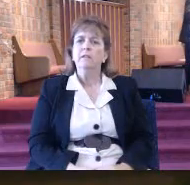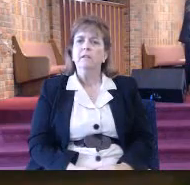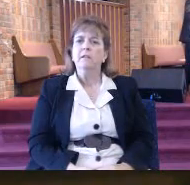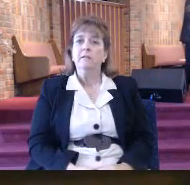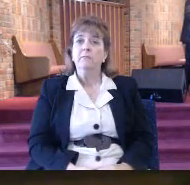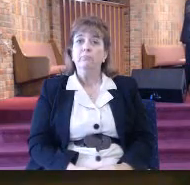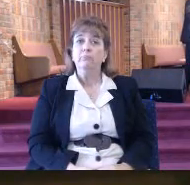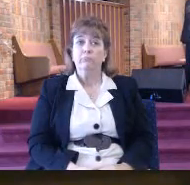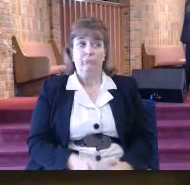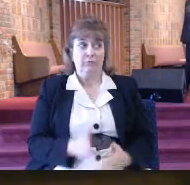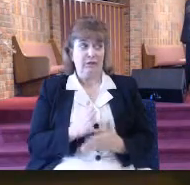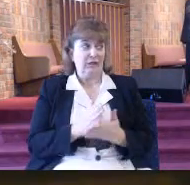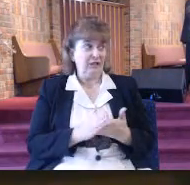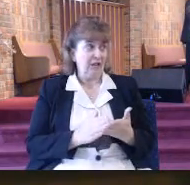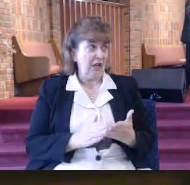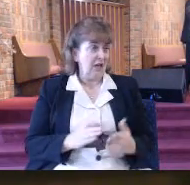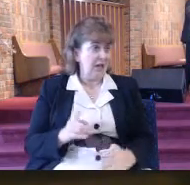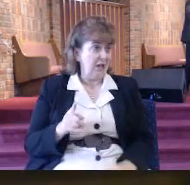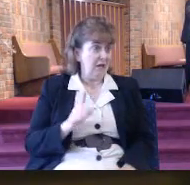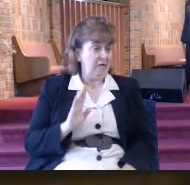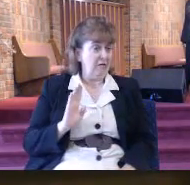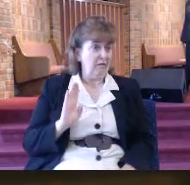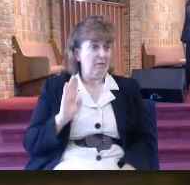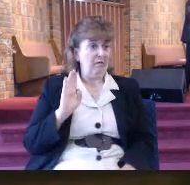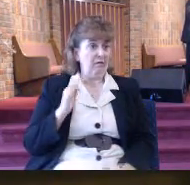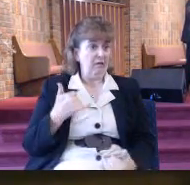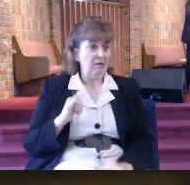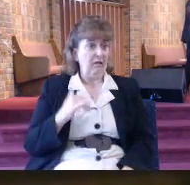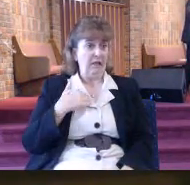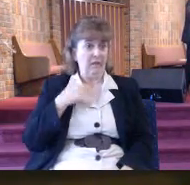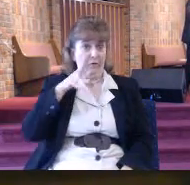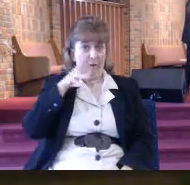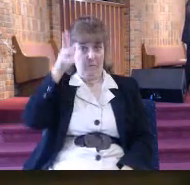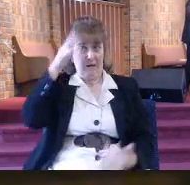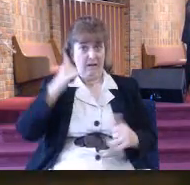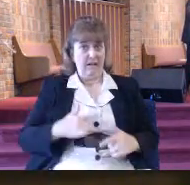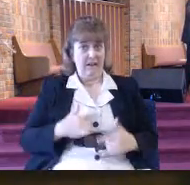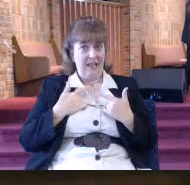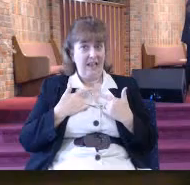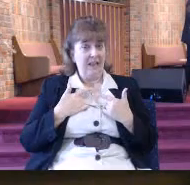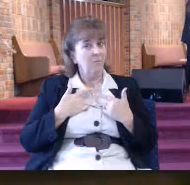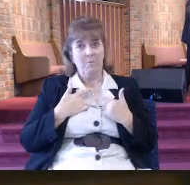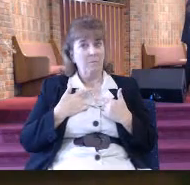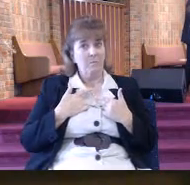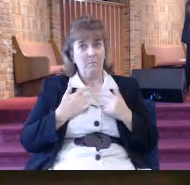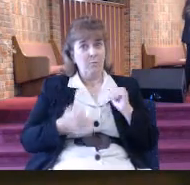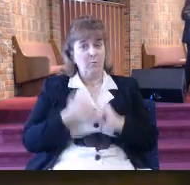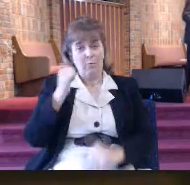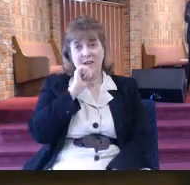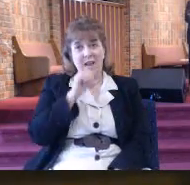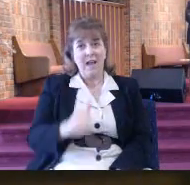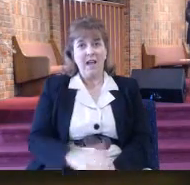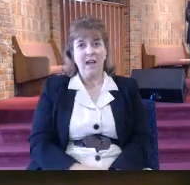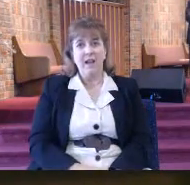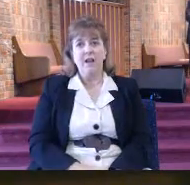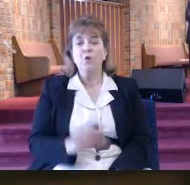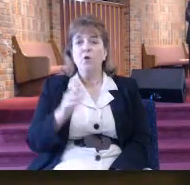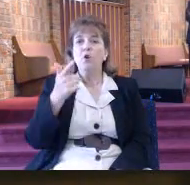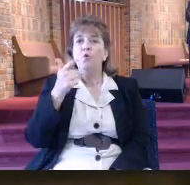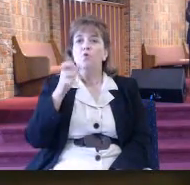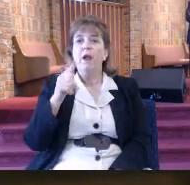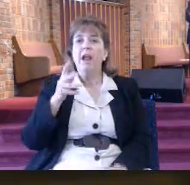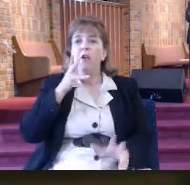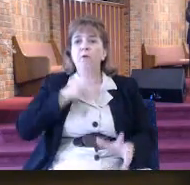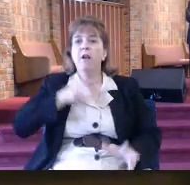There may be a few of you, a handful, who still have grandparents living. Not many. Where are your great-grandparents?